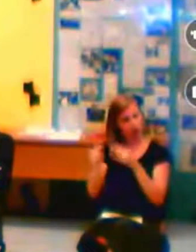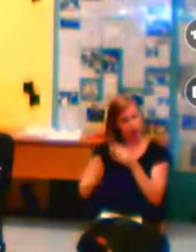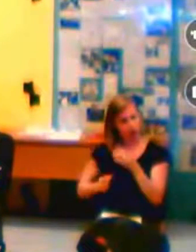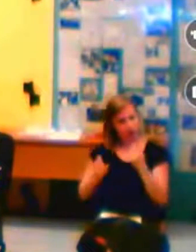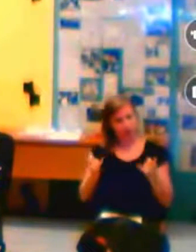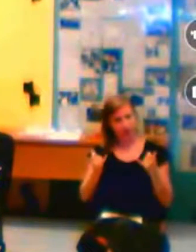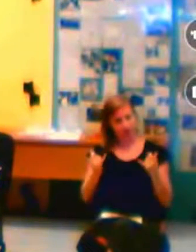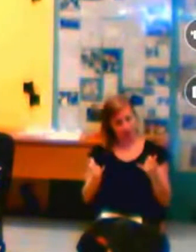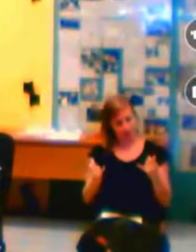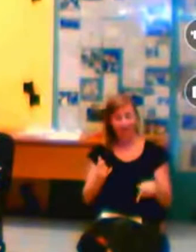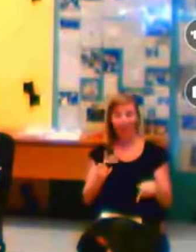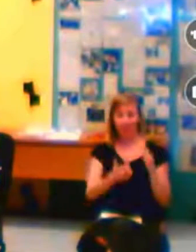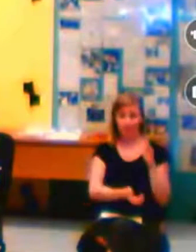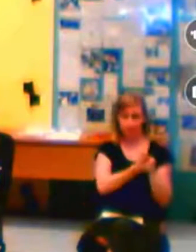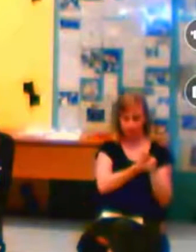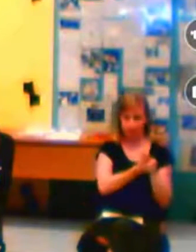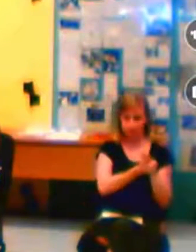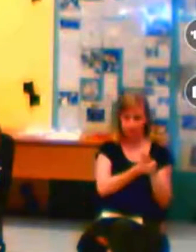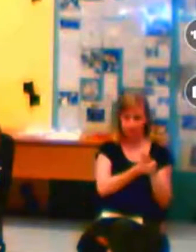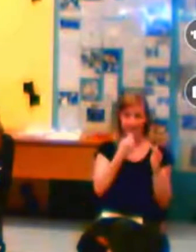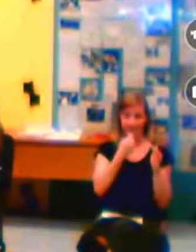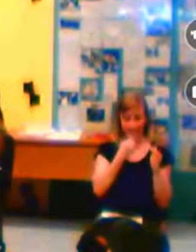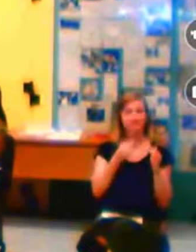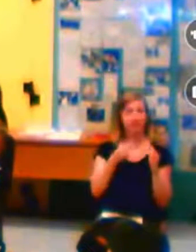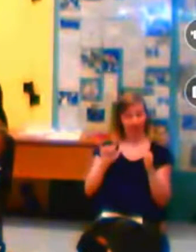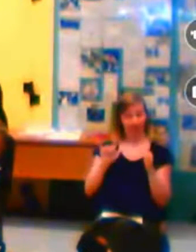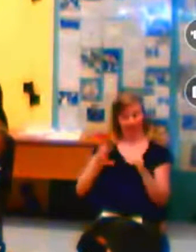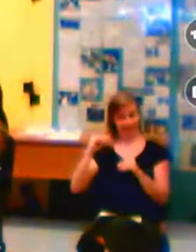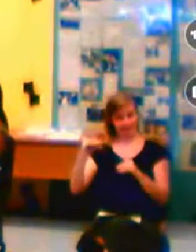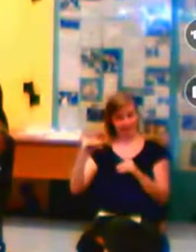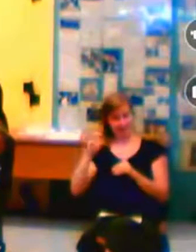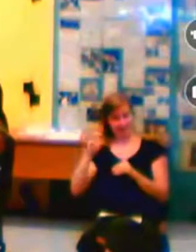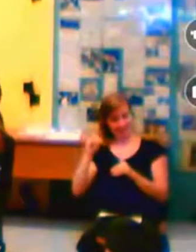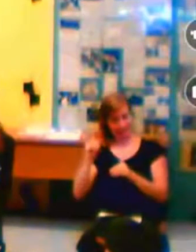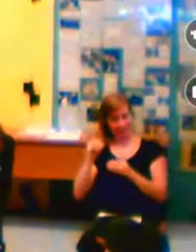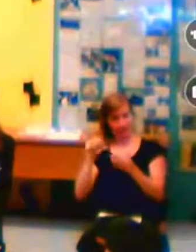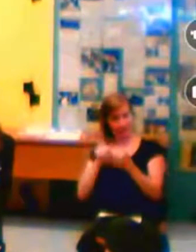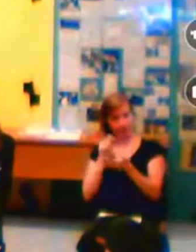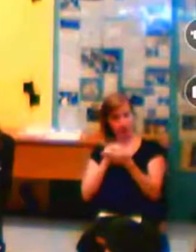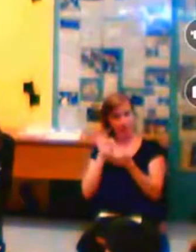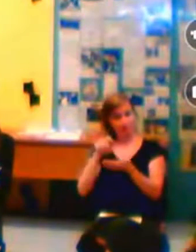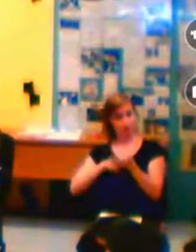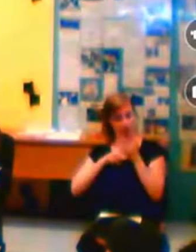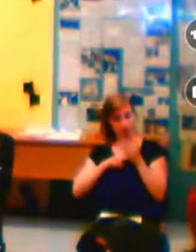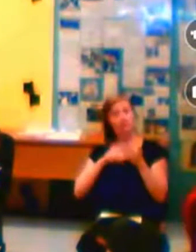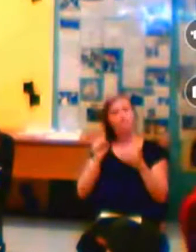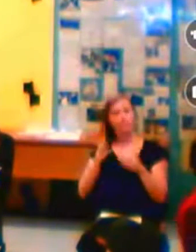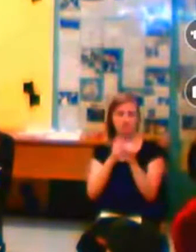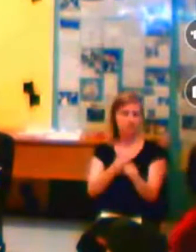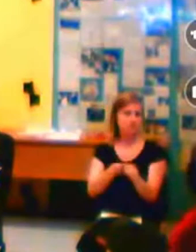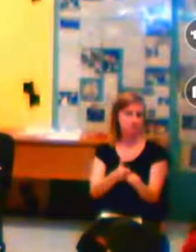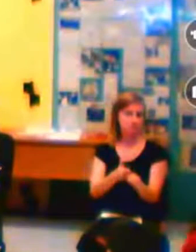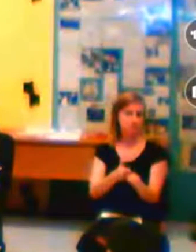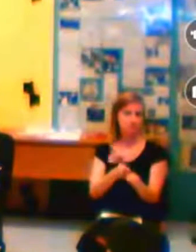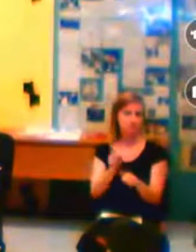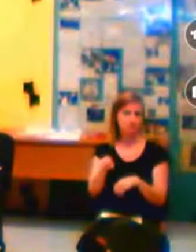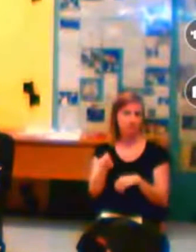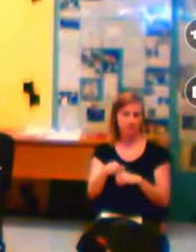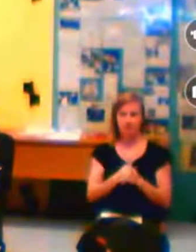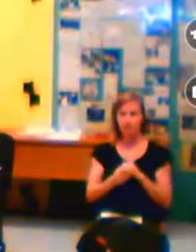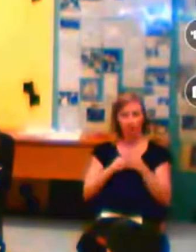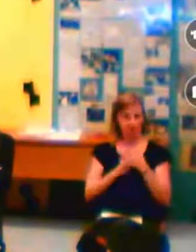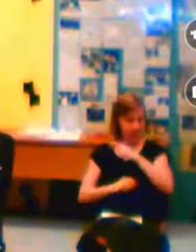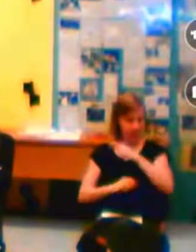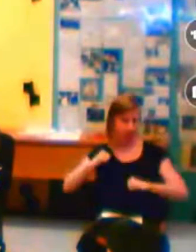there about, I was going to make a copy of it, but it's like 60 pages of what's required right now. And according to the amendment